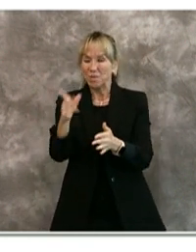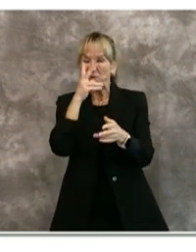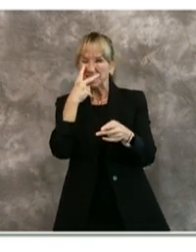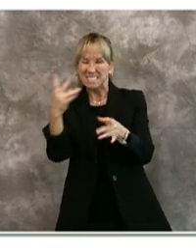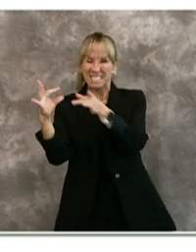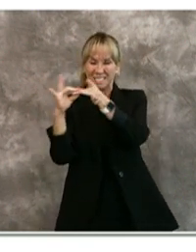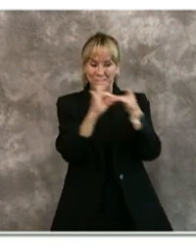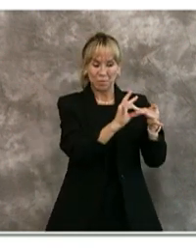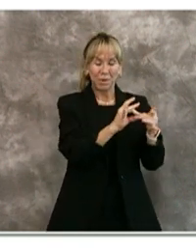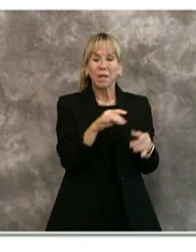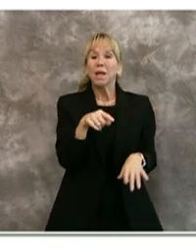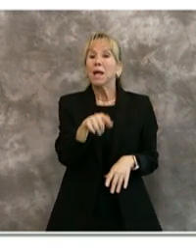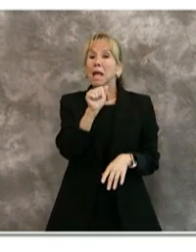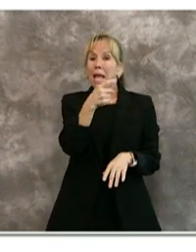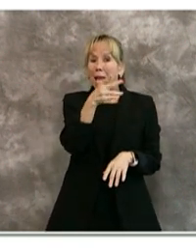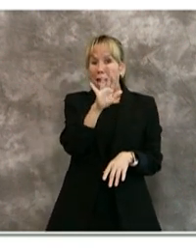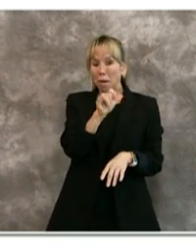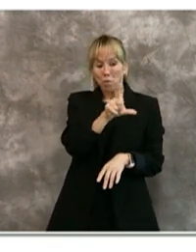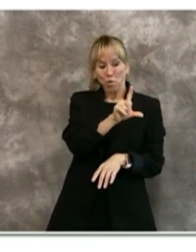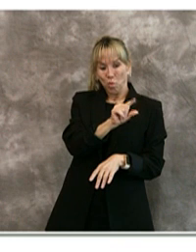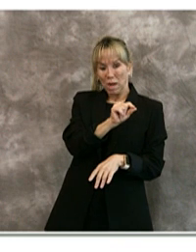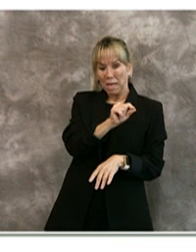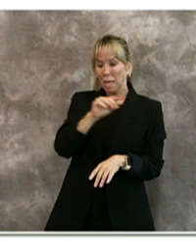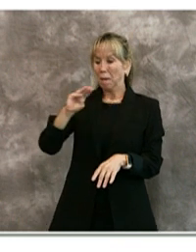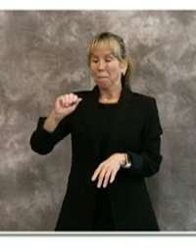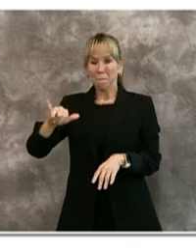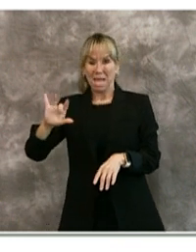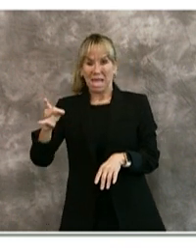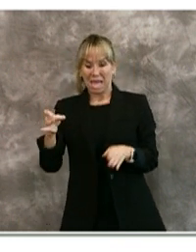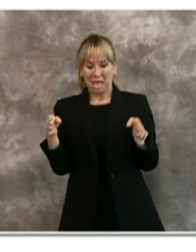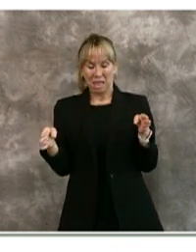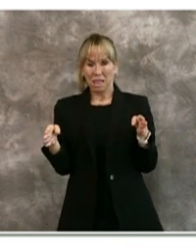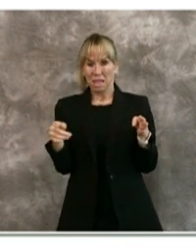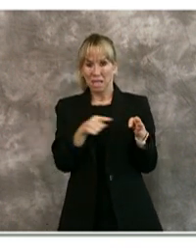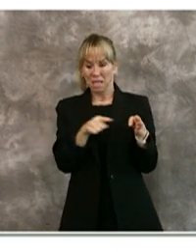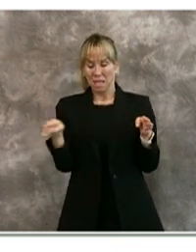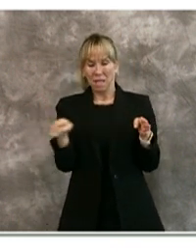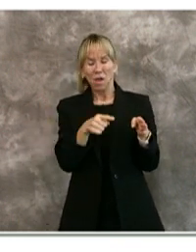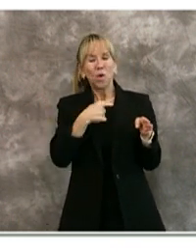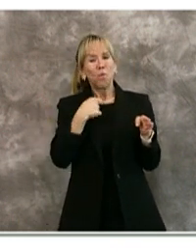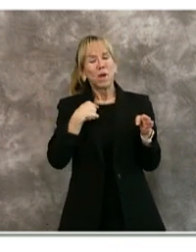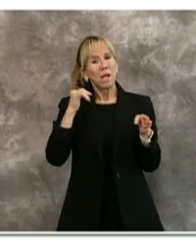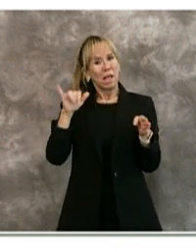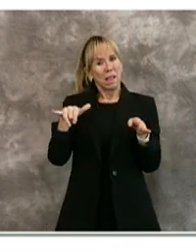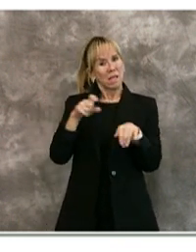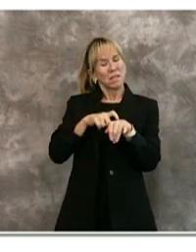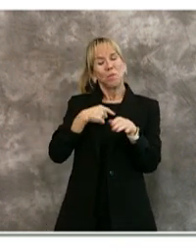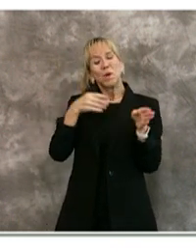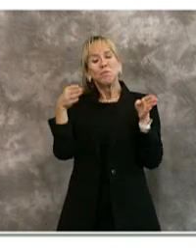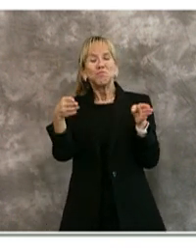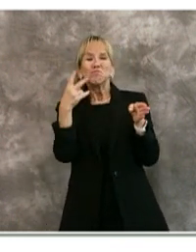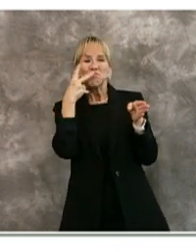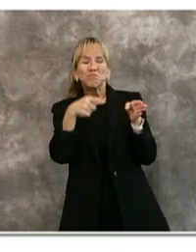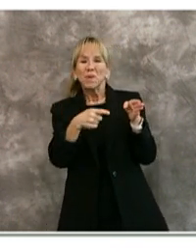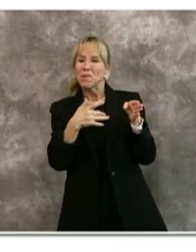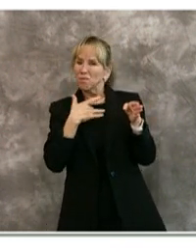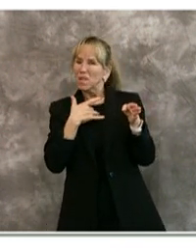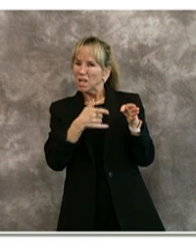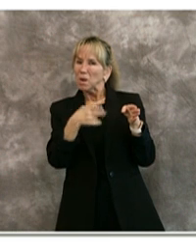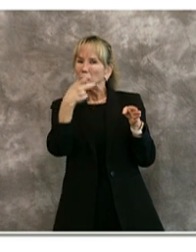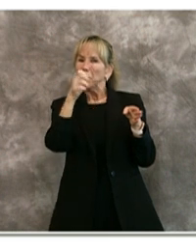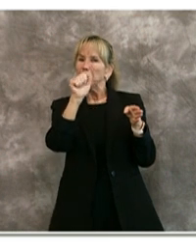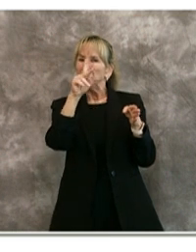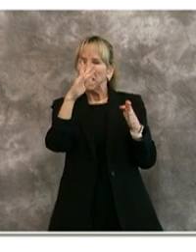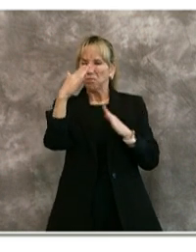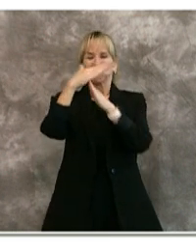April 20th and May 8th, we had been looking at that as kind of a peaked area, but